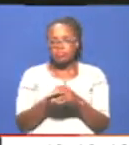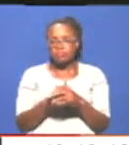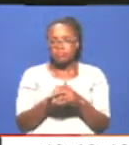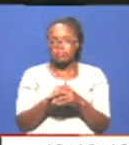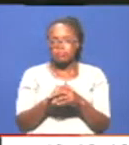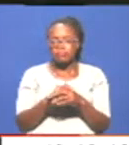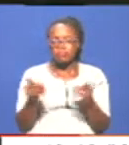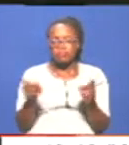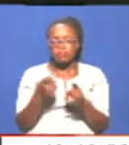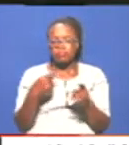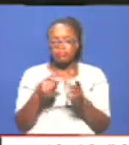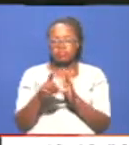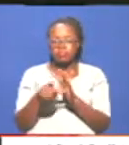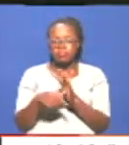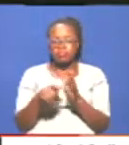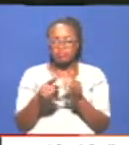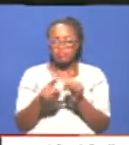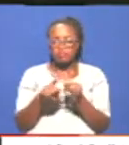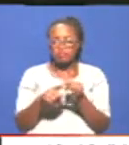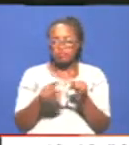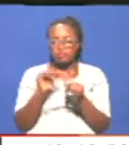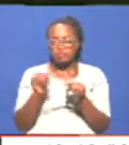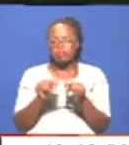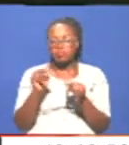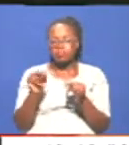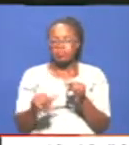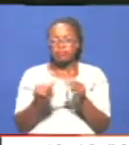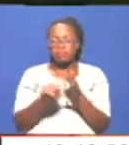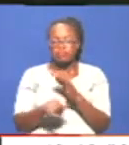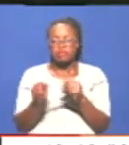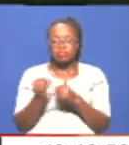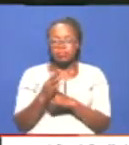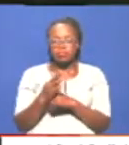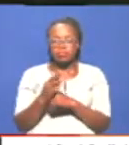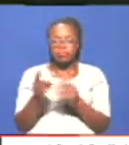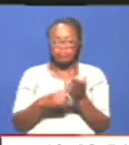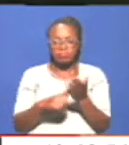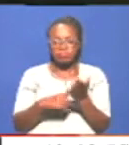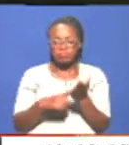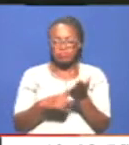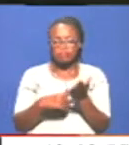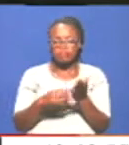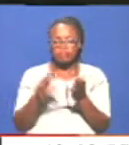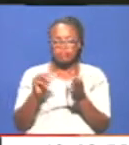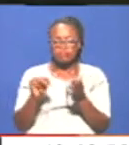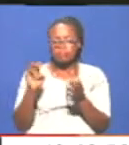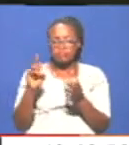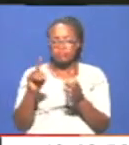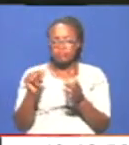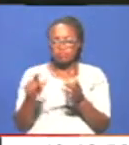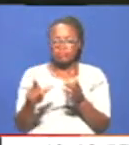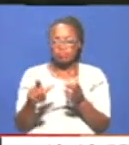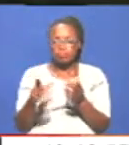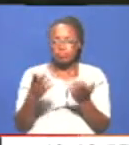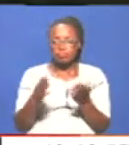a short while. And also we've got Jamie Kanango, won the under 13 bronze medal. And talking about how to reach out to